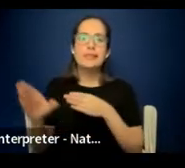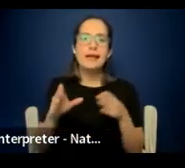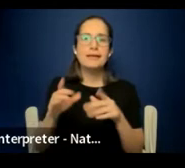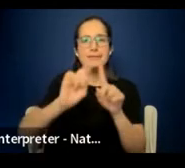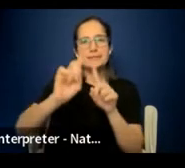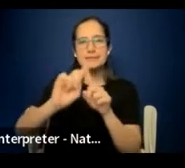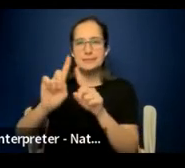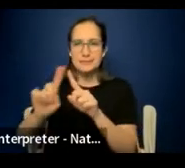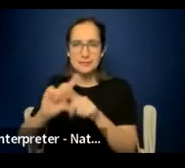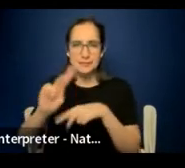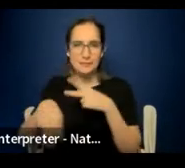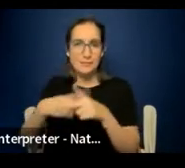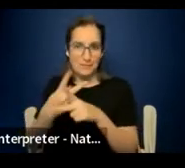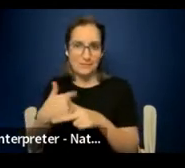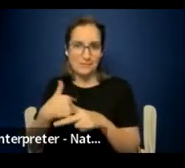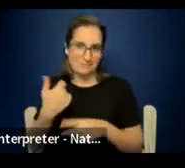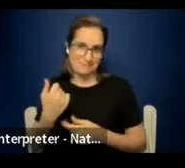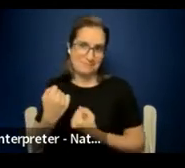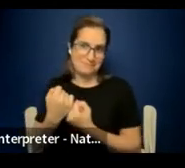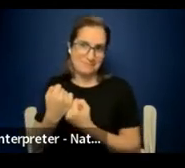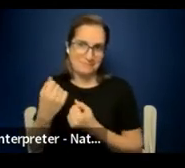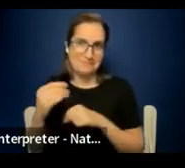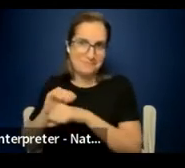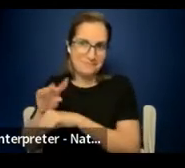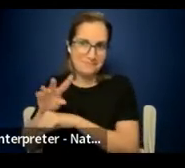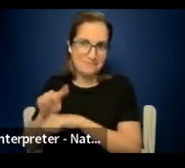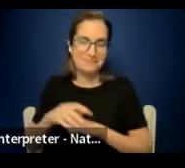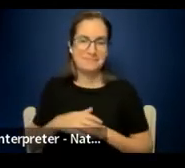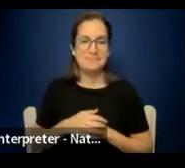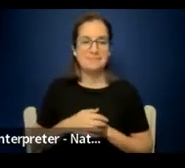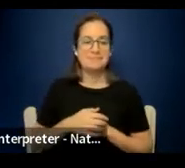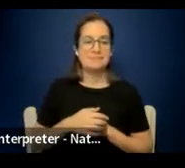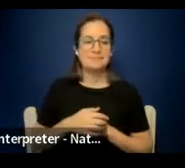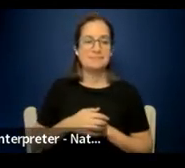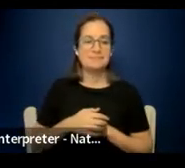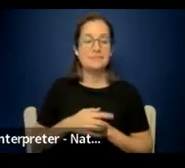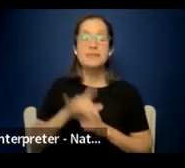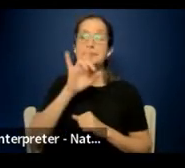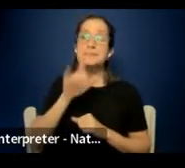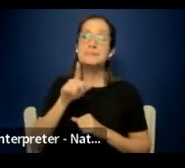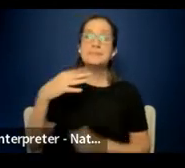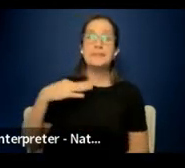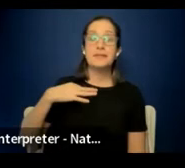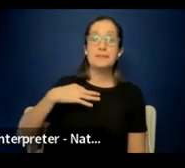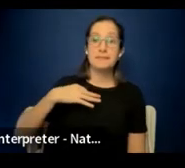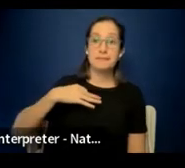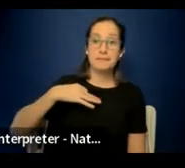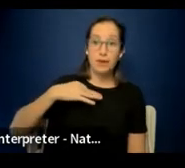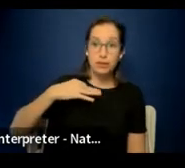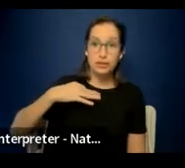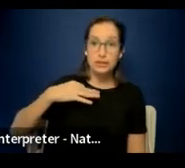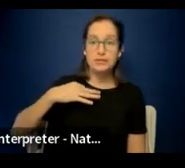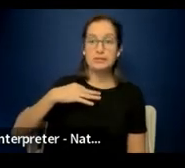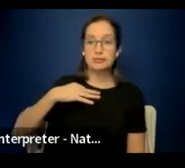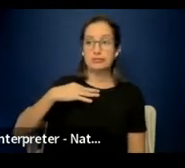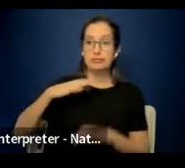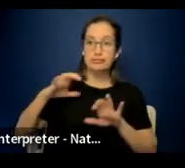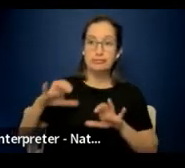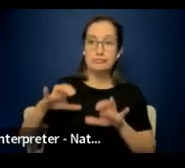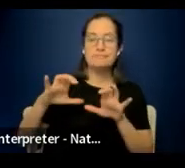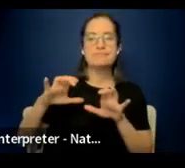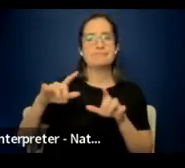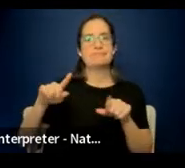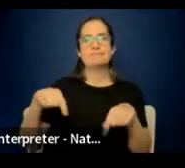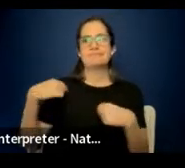areas. But volunteerism is definitely something that I've been really steeped in for many years